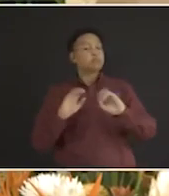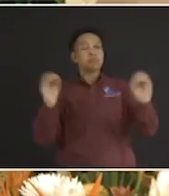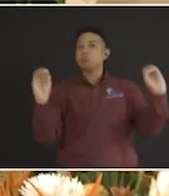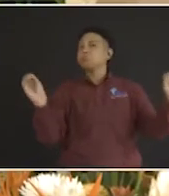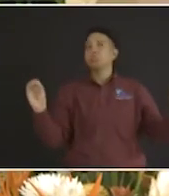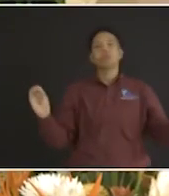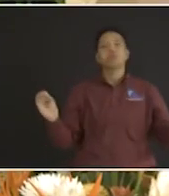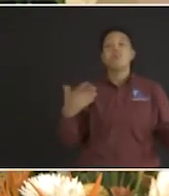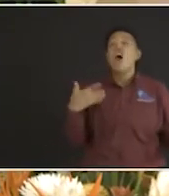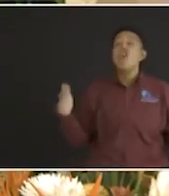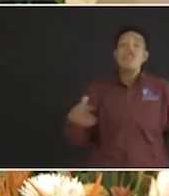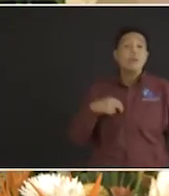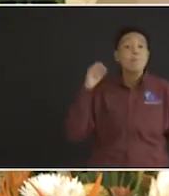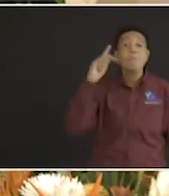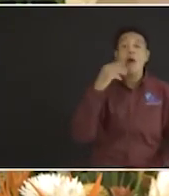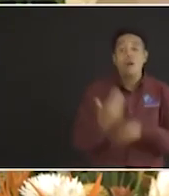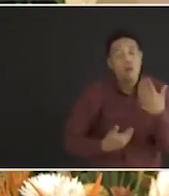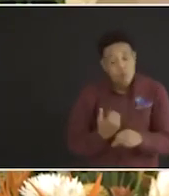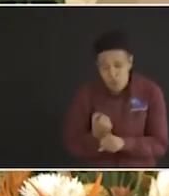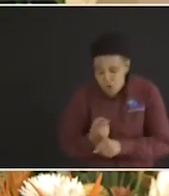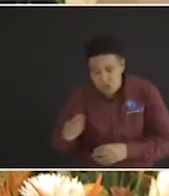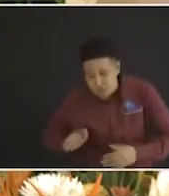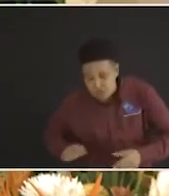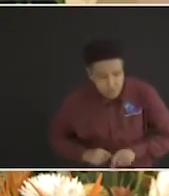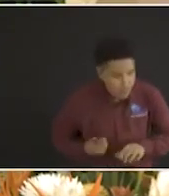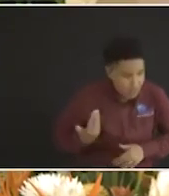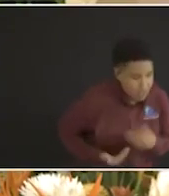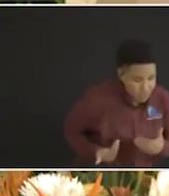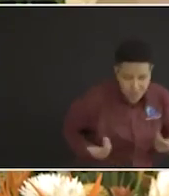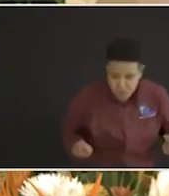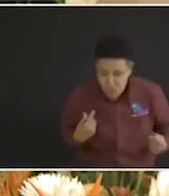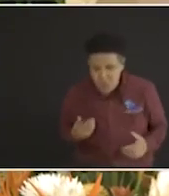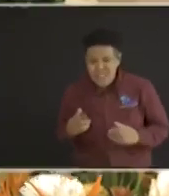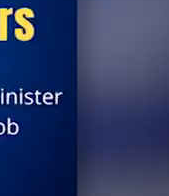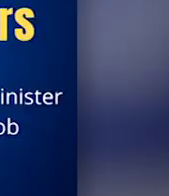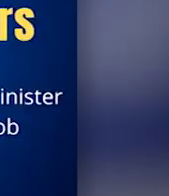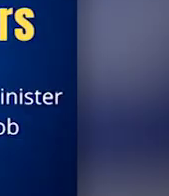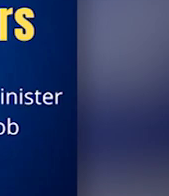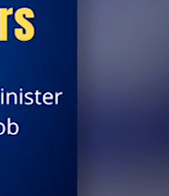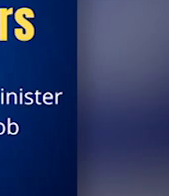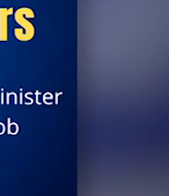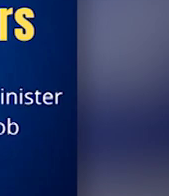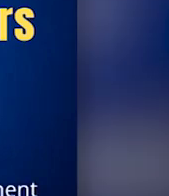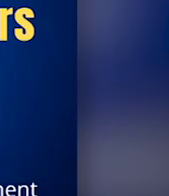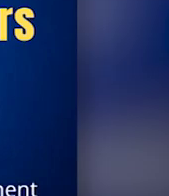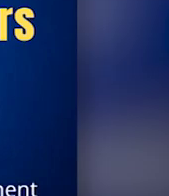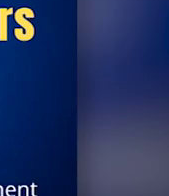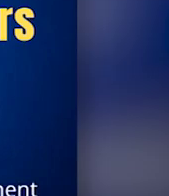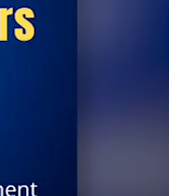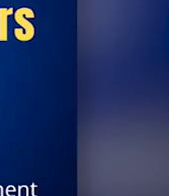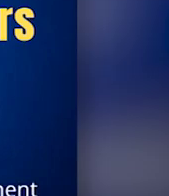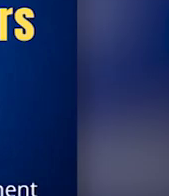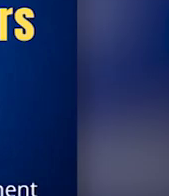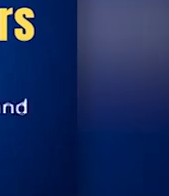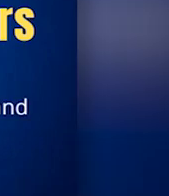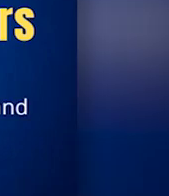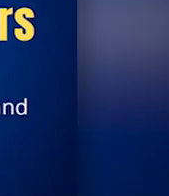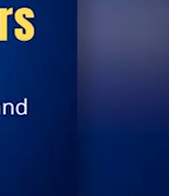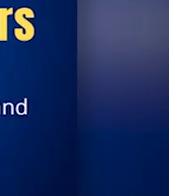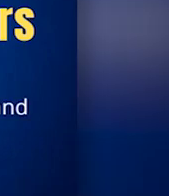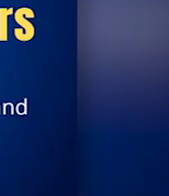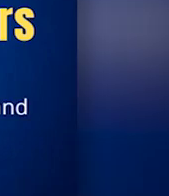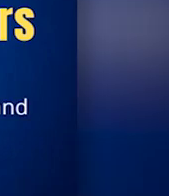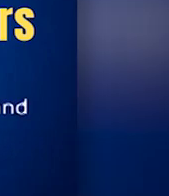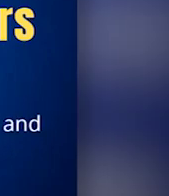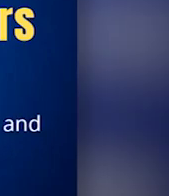Already I am back at my desk to continue our recovery plan. The Prime Minister has also named a 19-member cabinet.